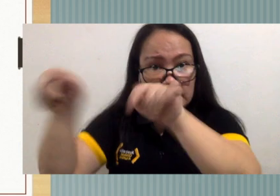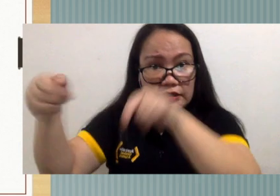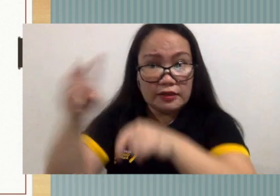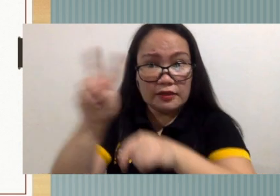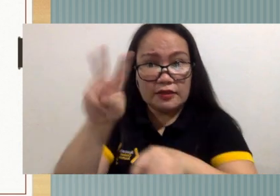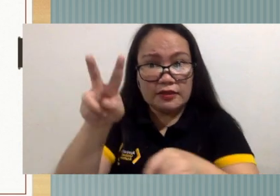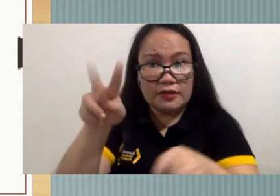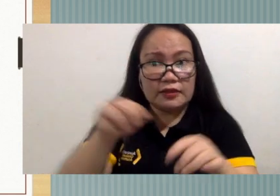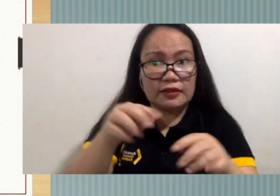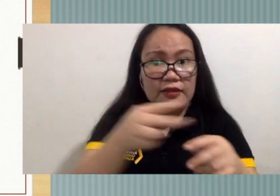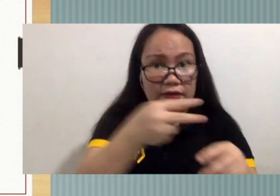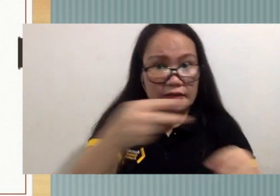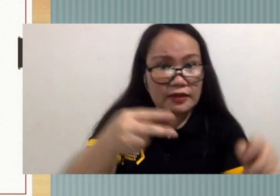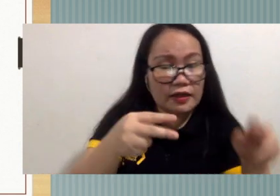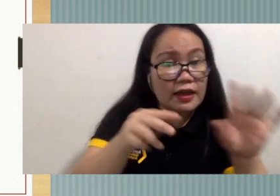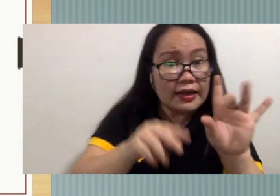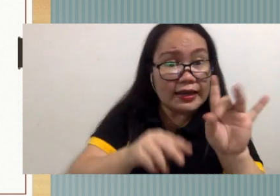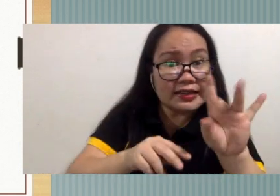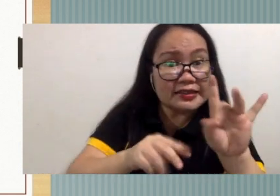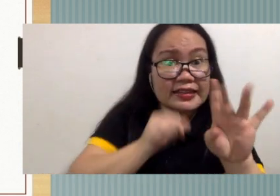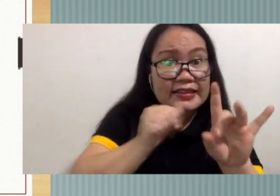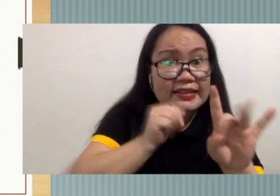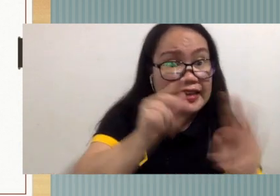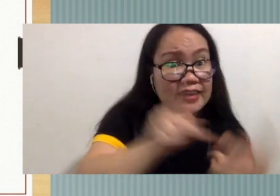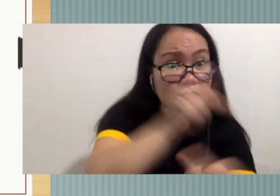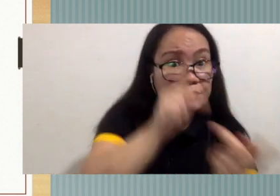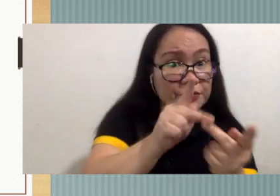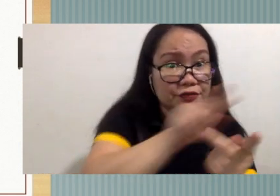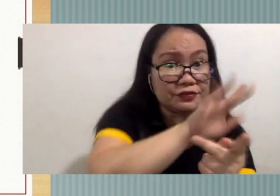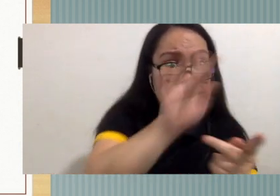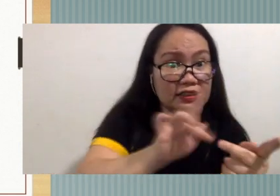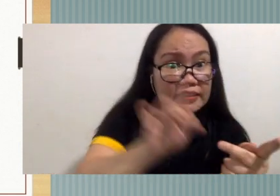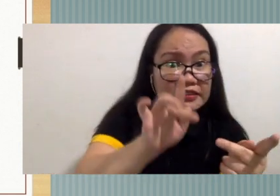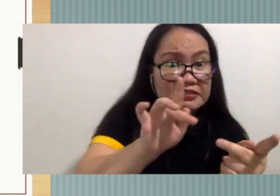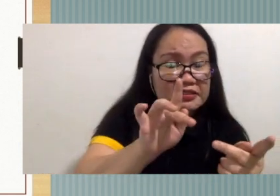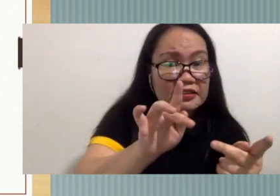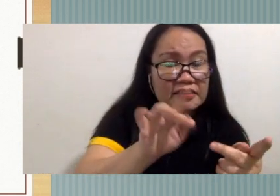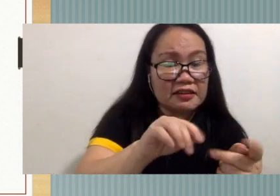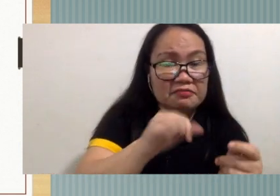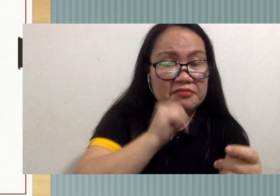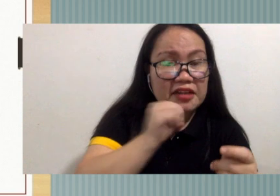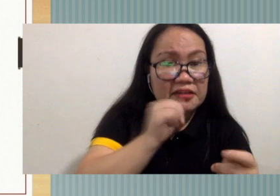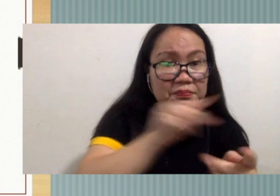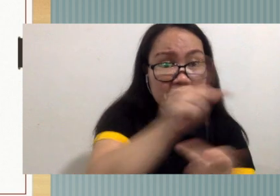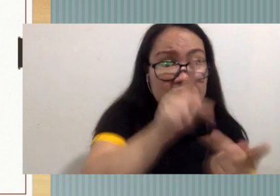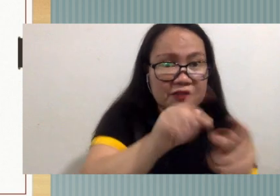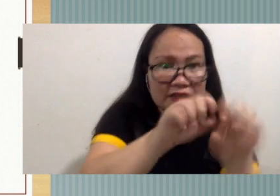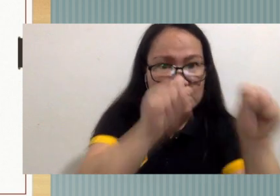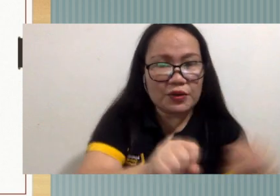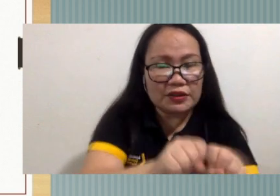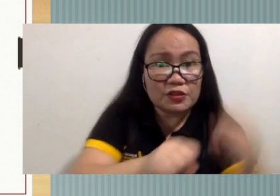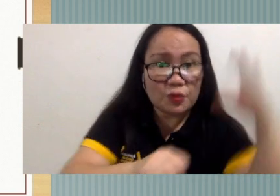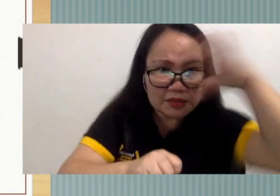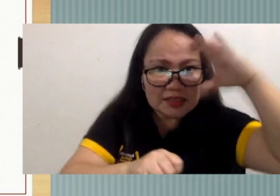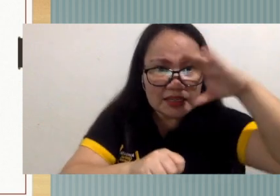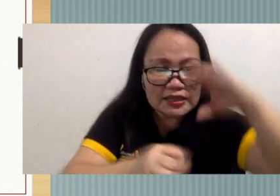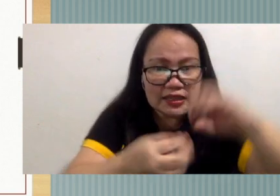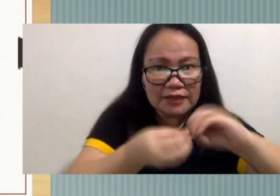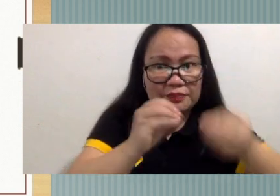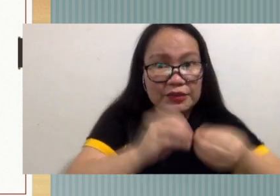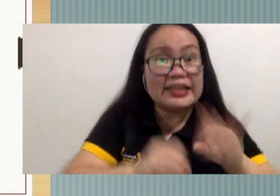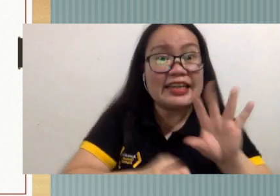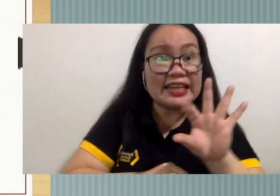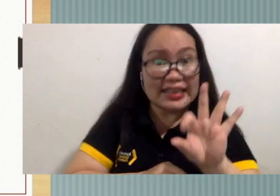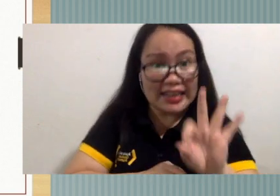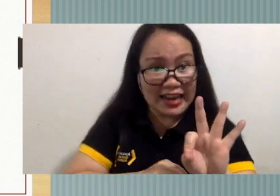So, yung 18 is not a perfect square. So, hanap tayo ng factors na merong perfect square kay 18.